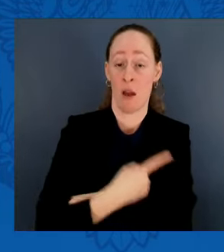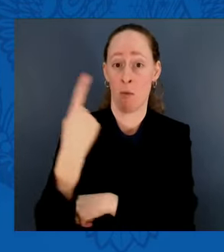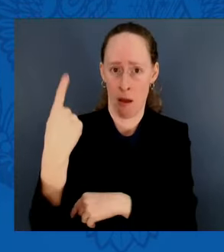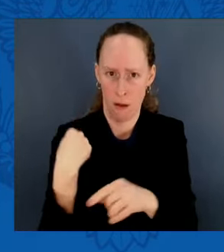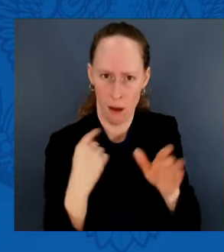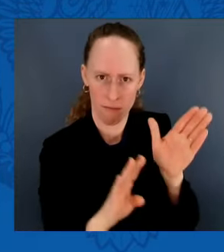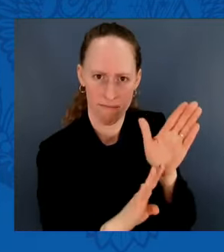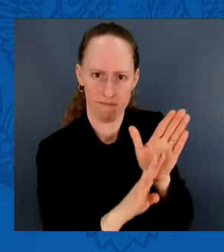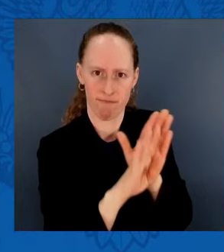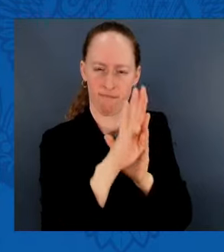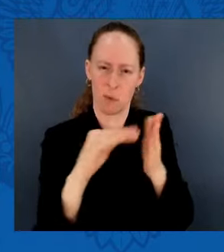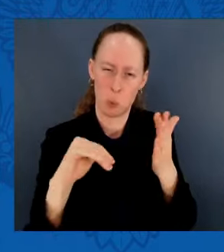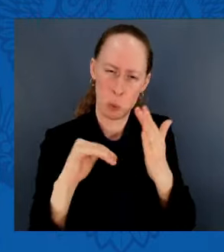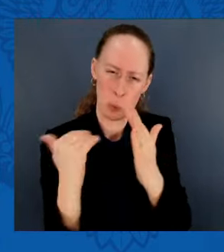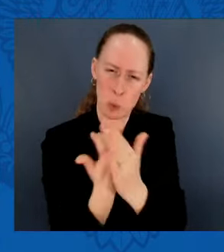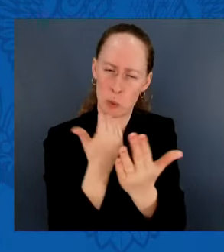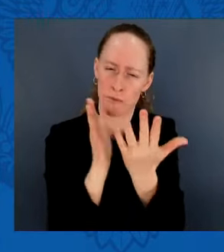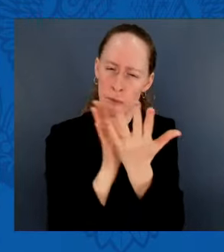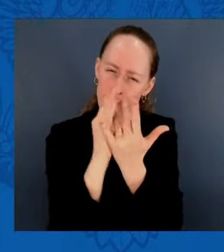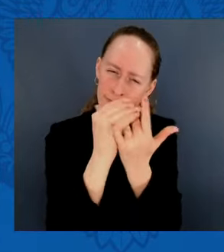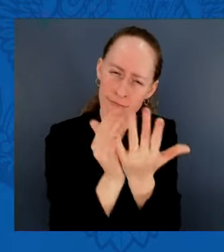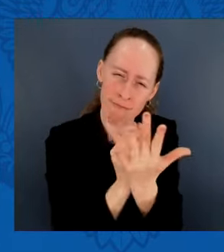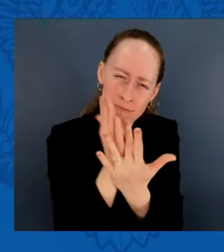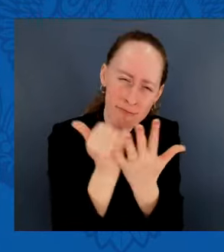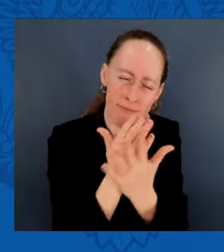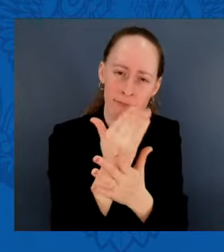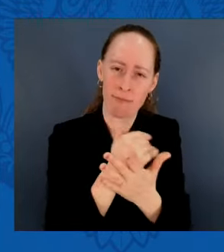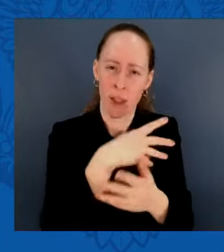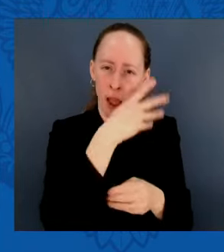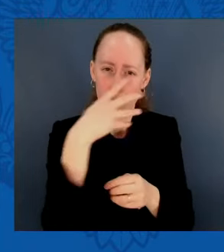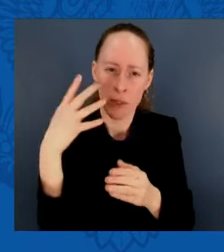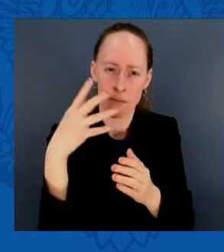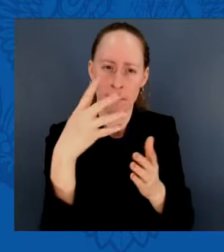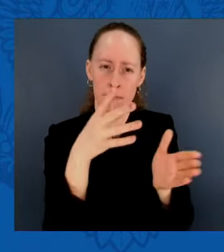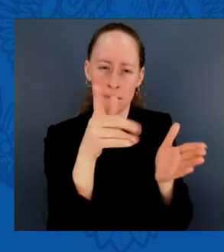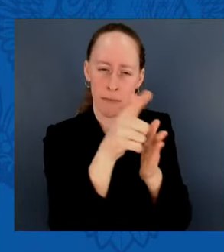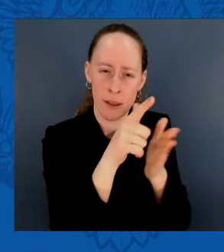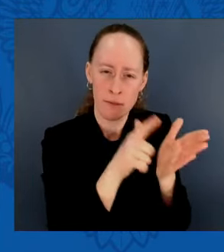dreamers, and so much more. But unlike my predecessor,